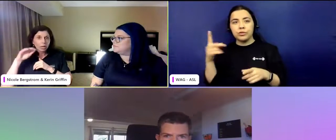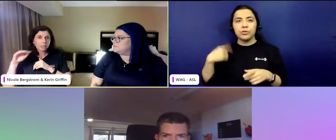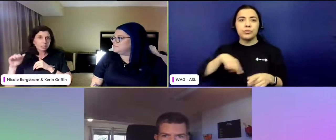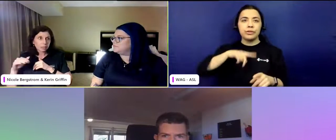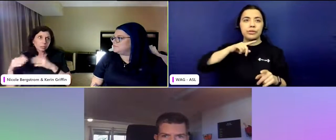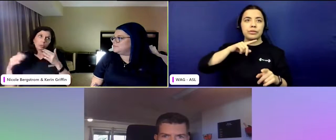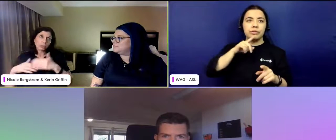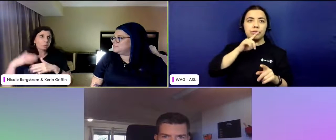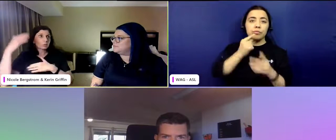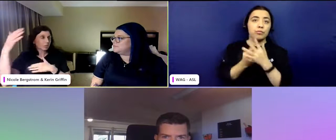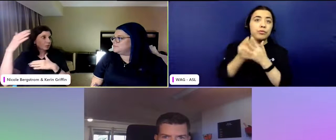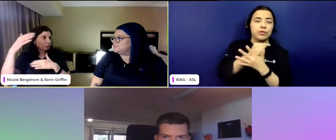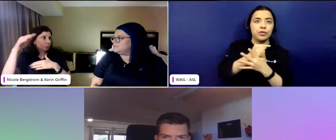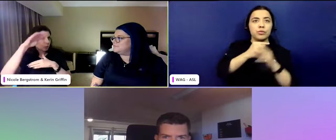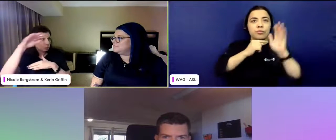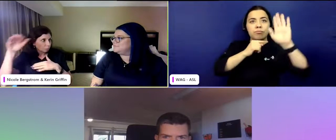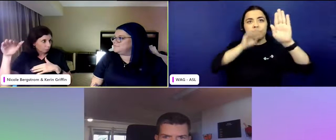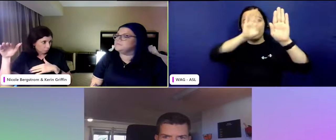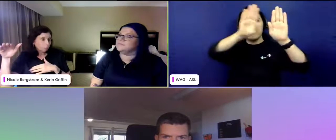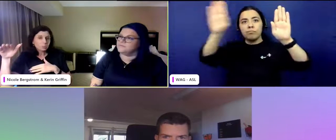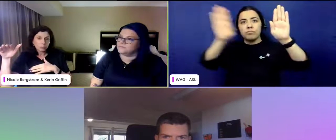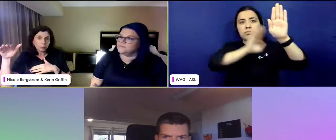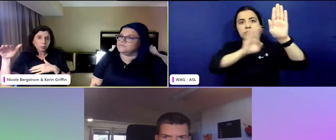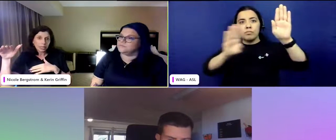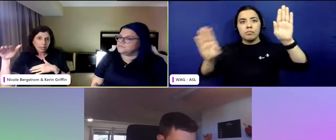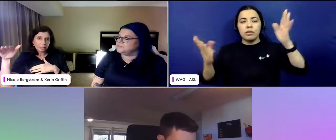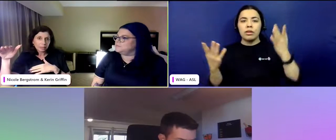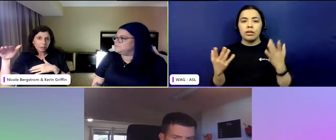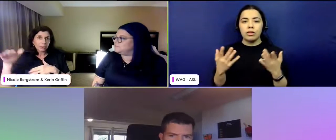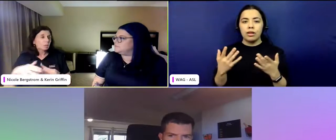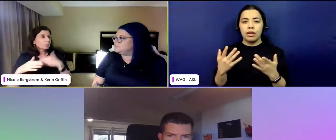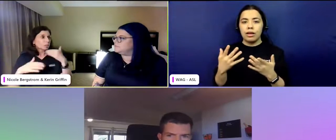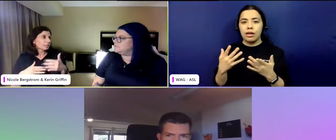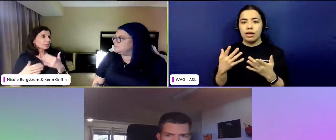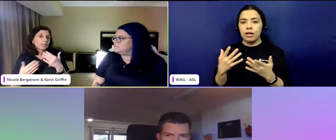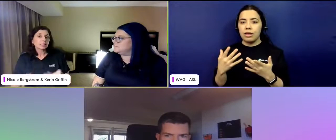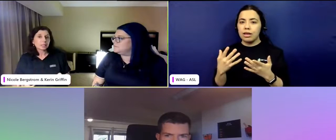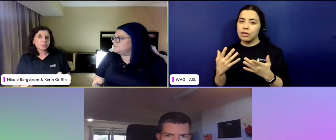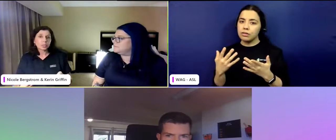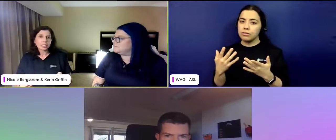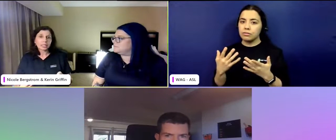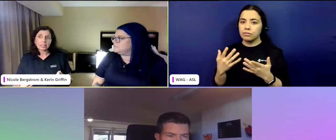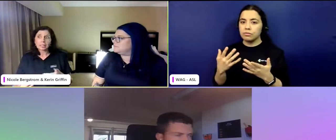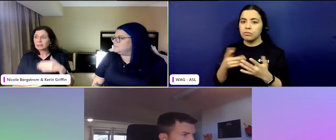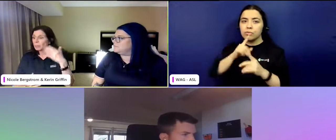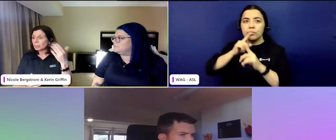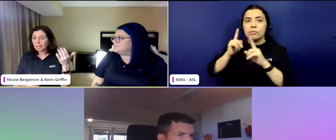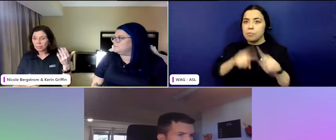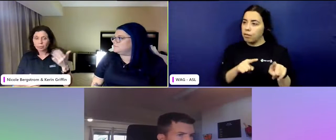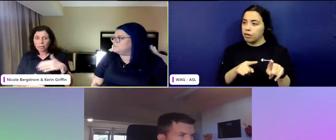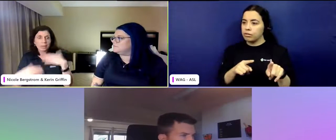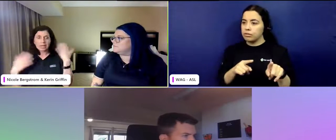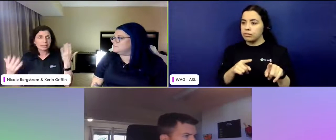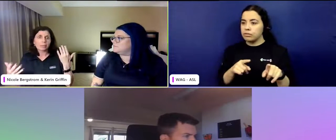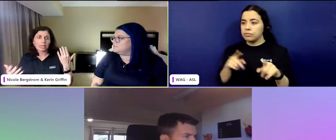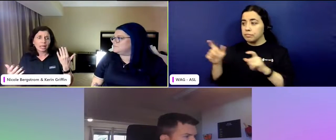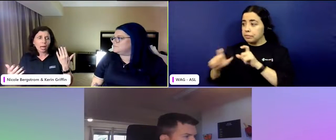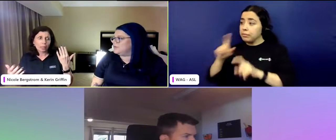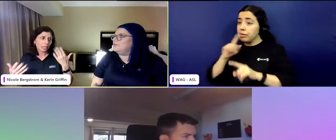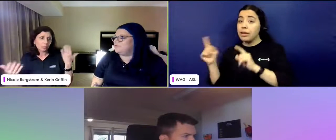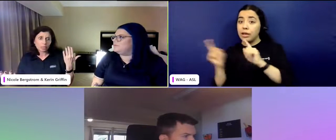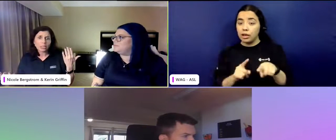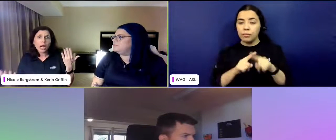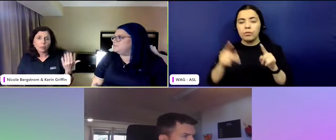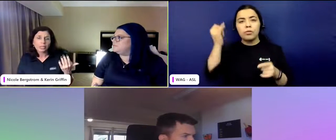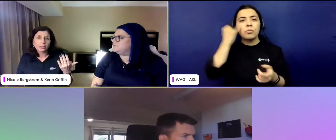And the responses were according to what people would answer. But let's say that they put in something, they made something